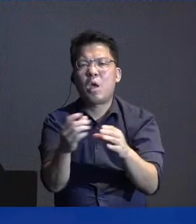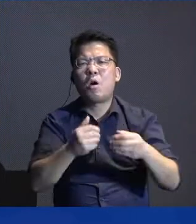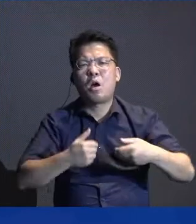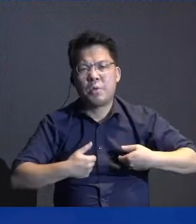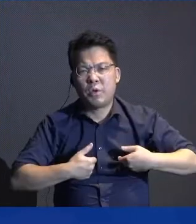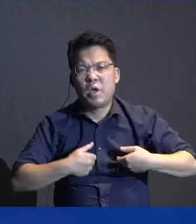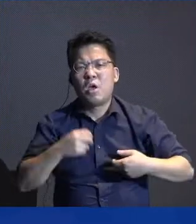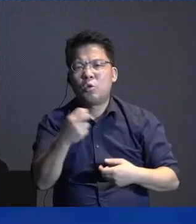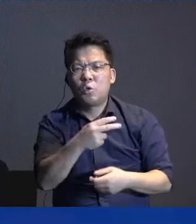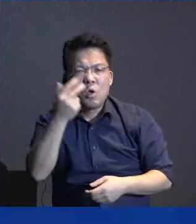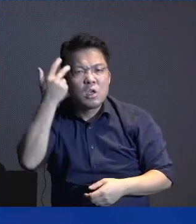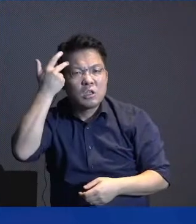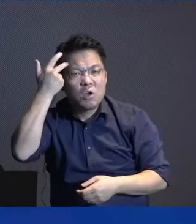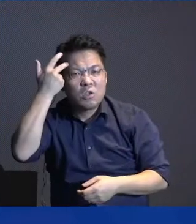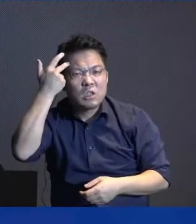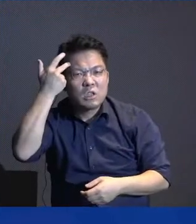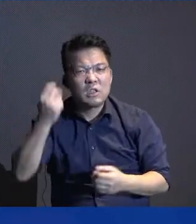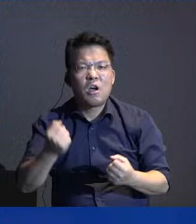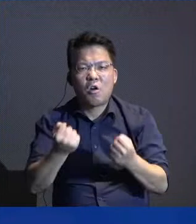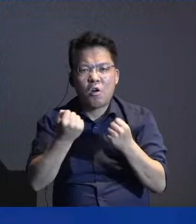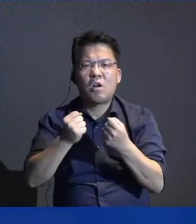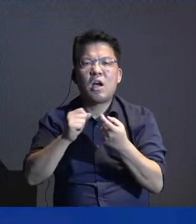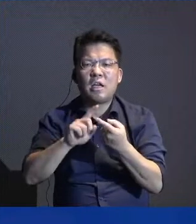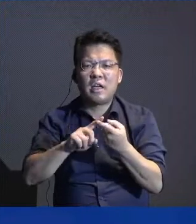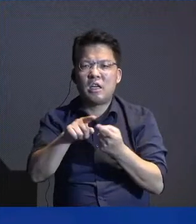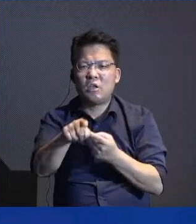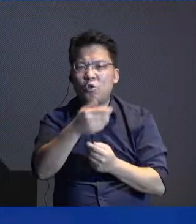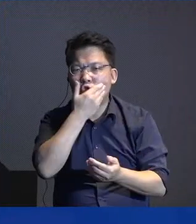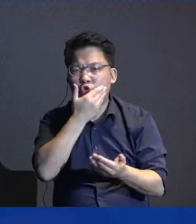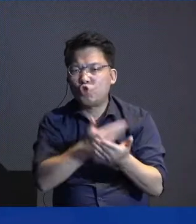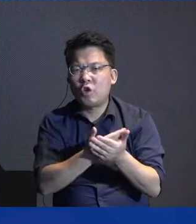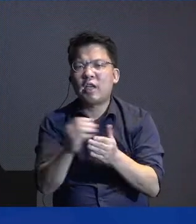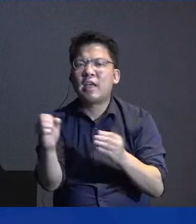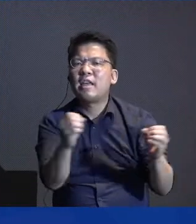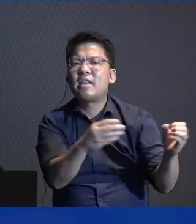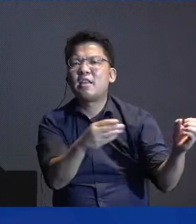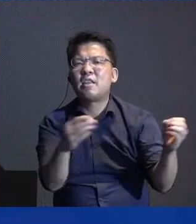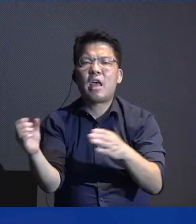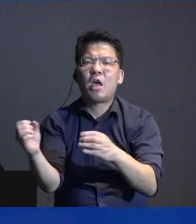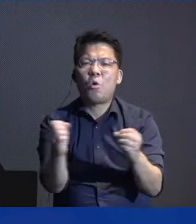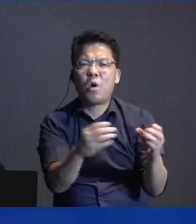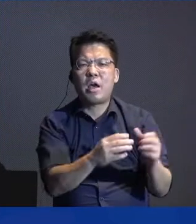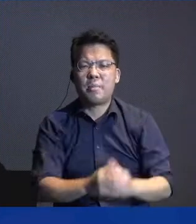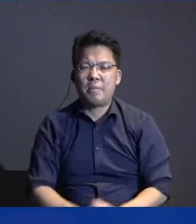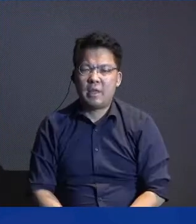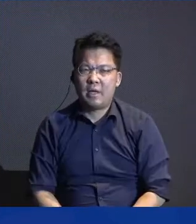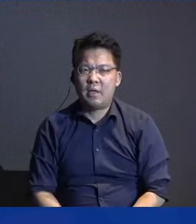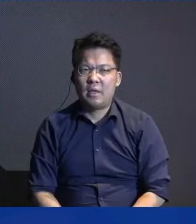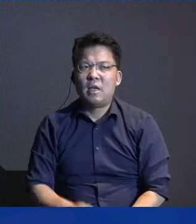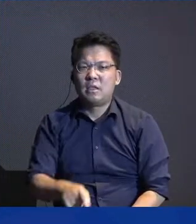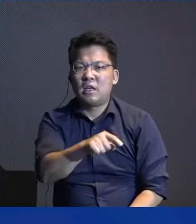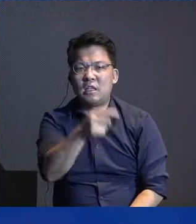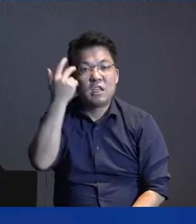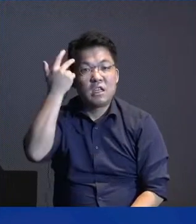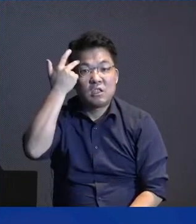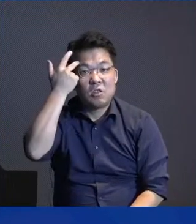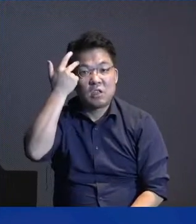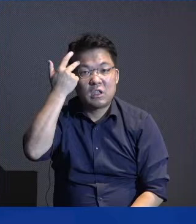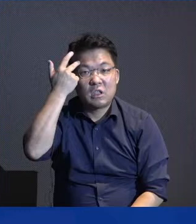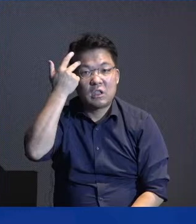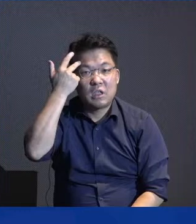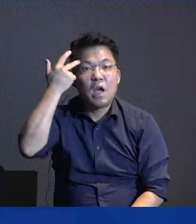the specific mental health challenges related to aging? I already emphasized on a rapidly aging